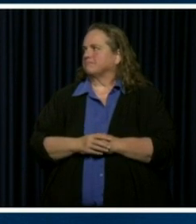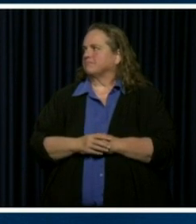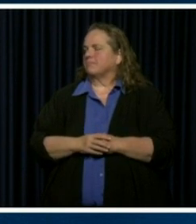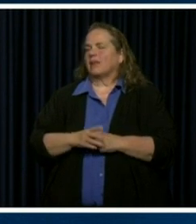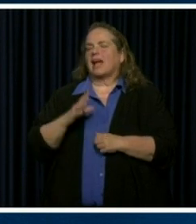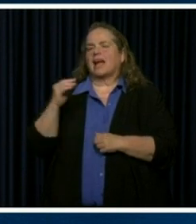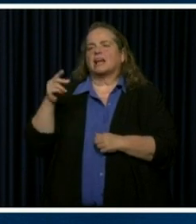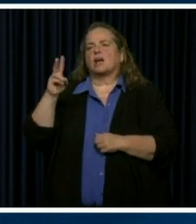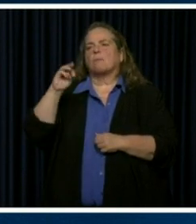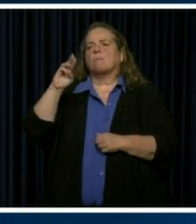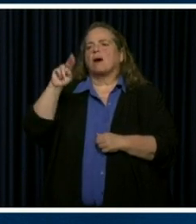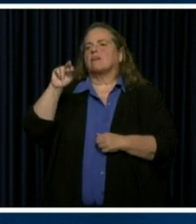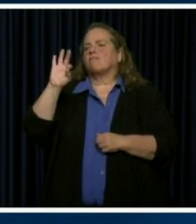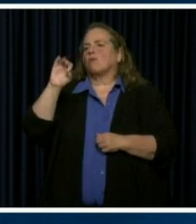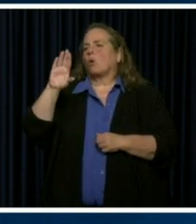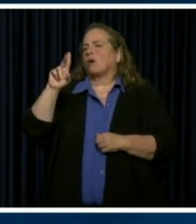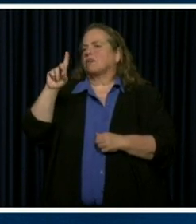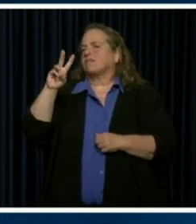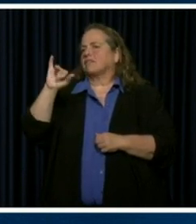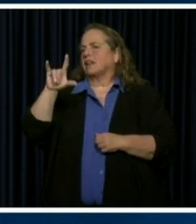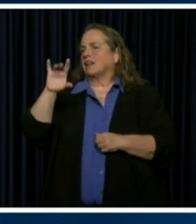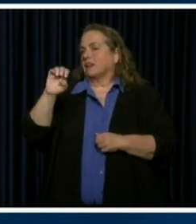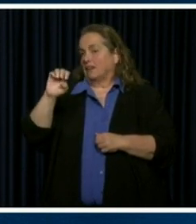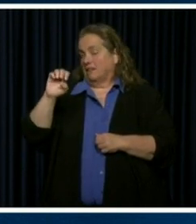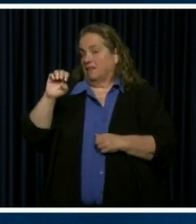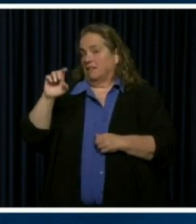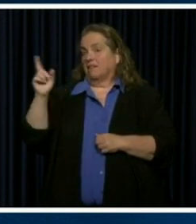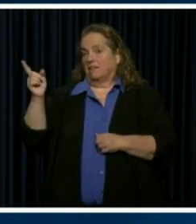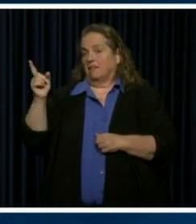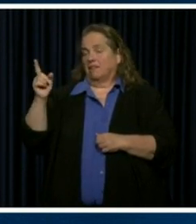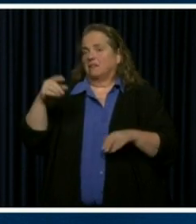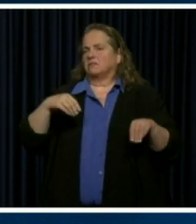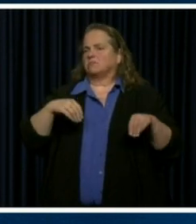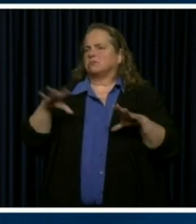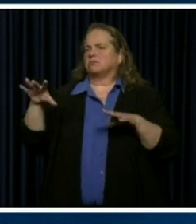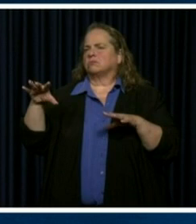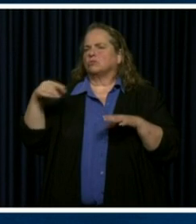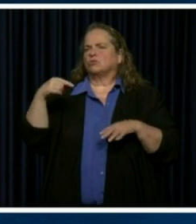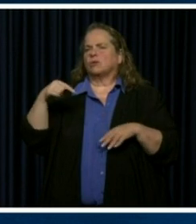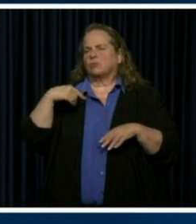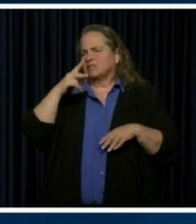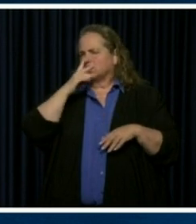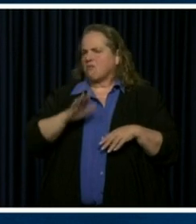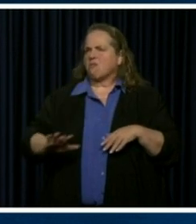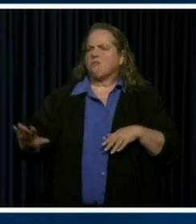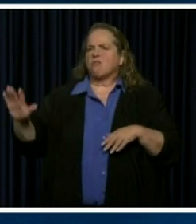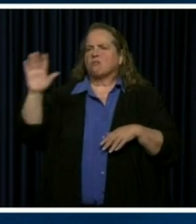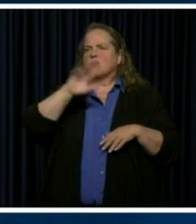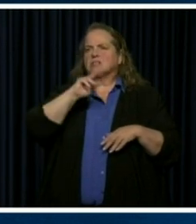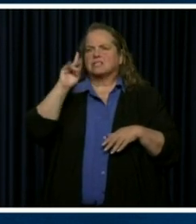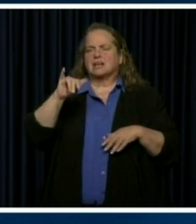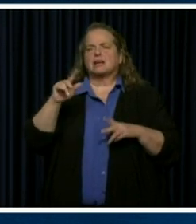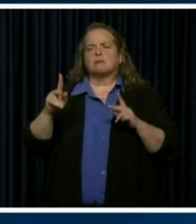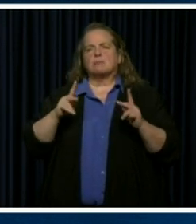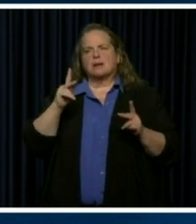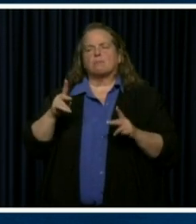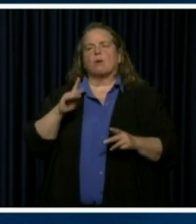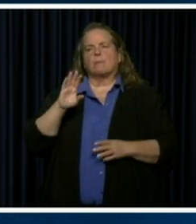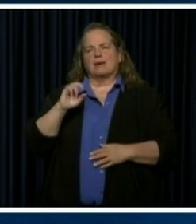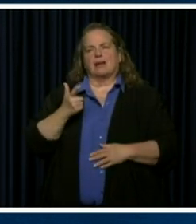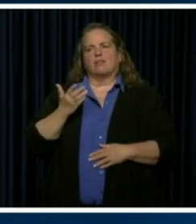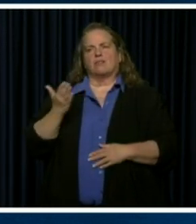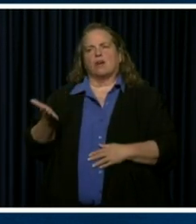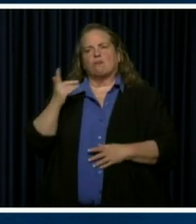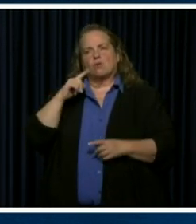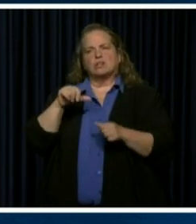And this is Munfordville. We see this all across Kentucky. Again, people being there for each other,